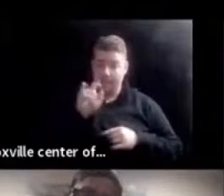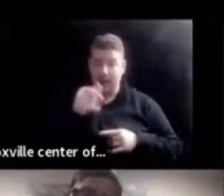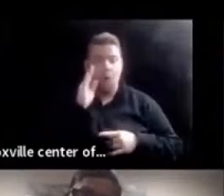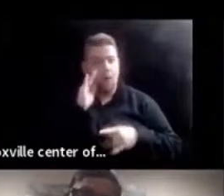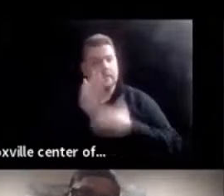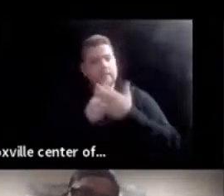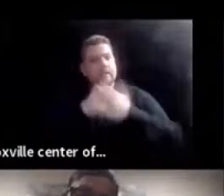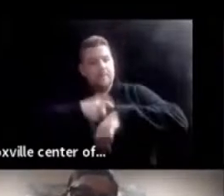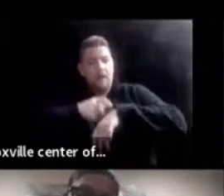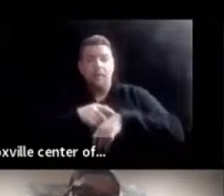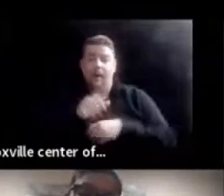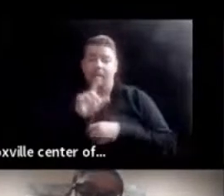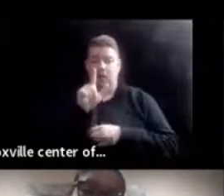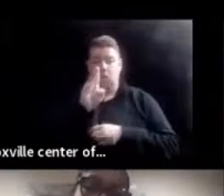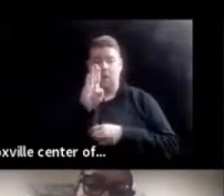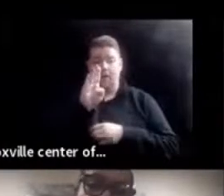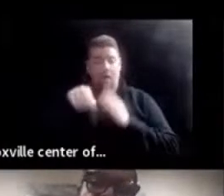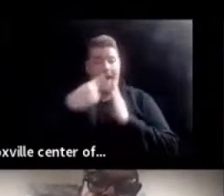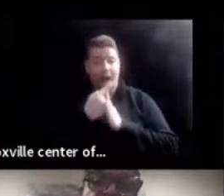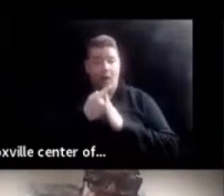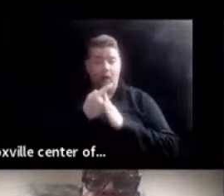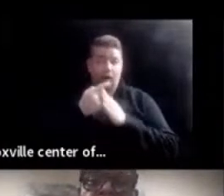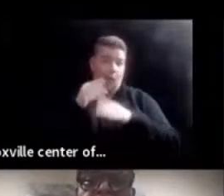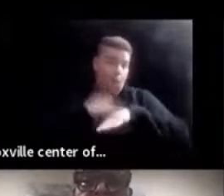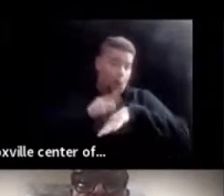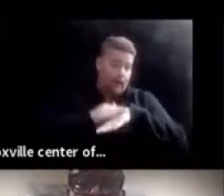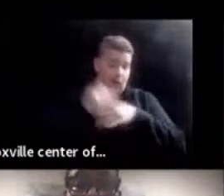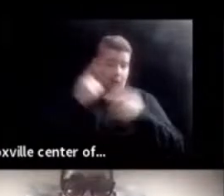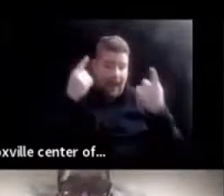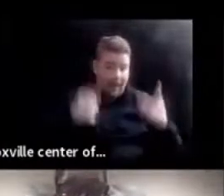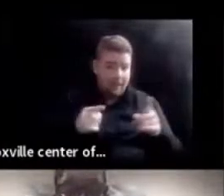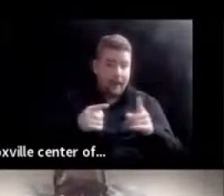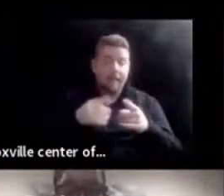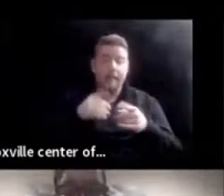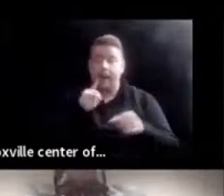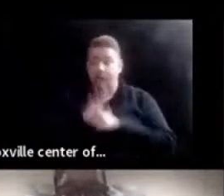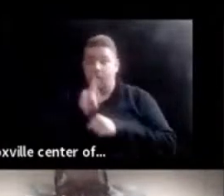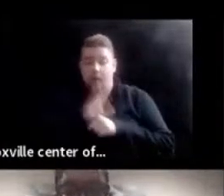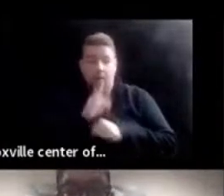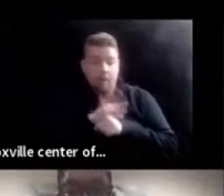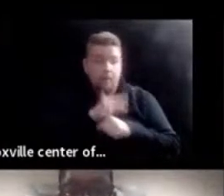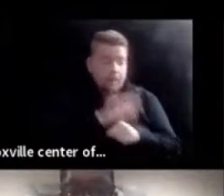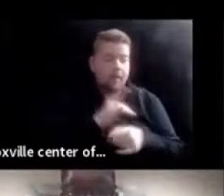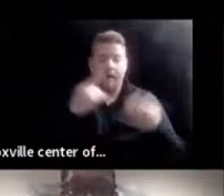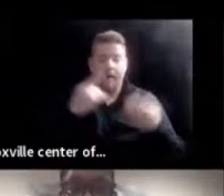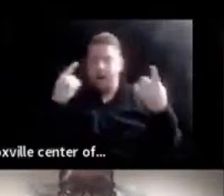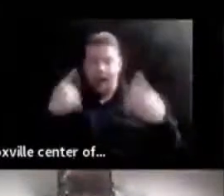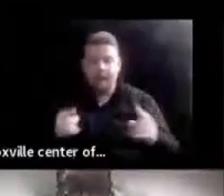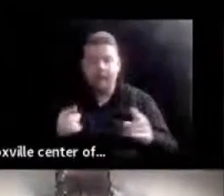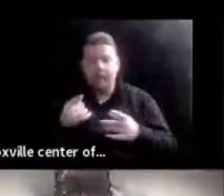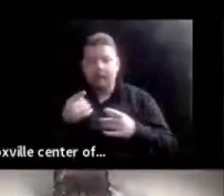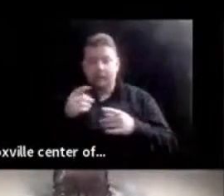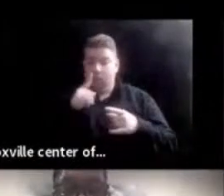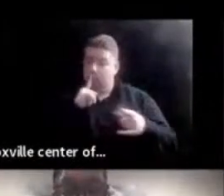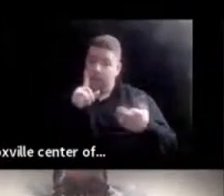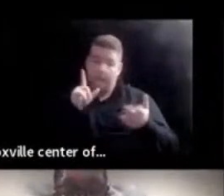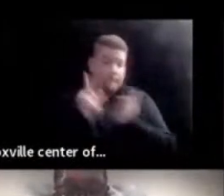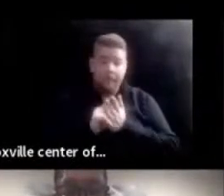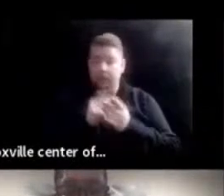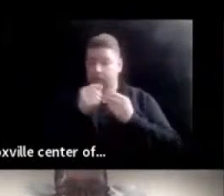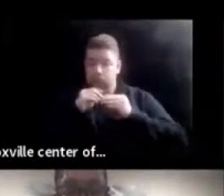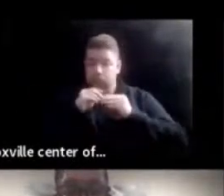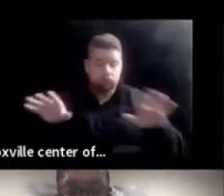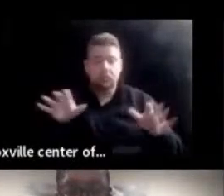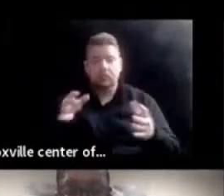had about a 24-hour preview of what was coming, but everybody wanted to confirm what we heard was happening was actually what was published.